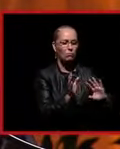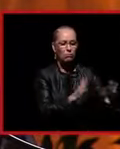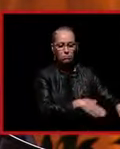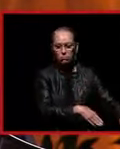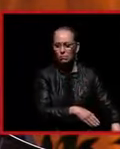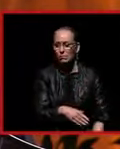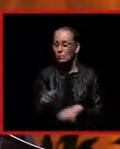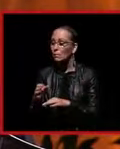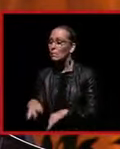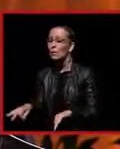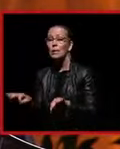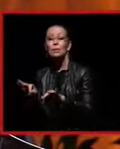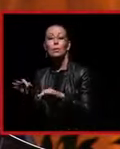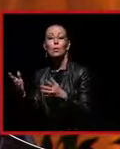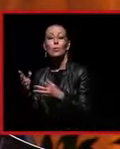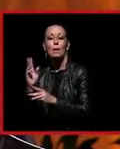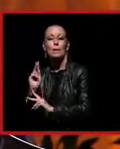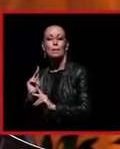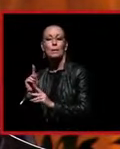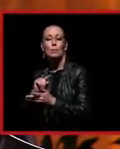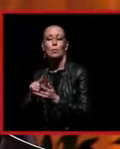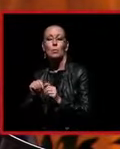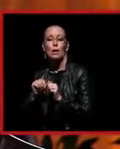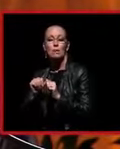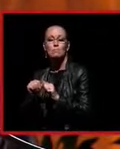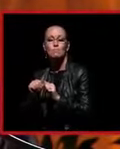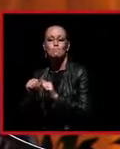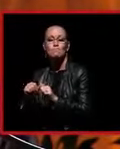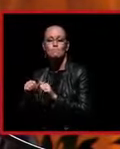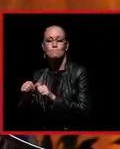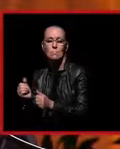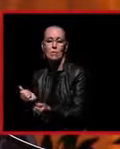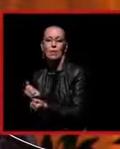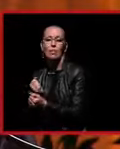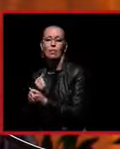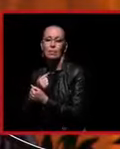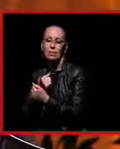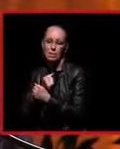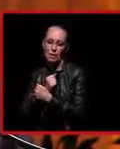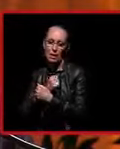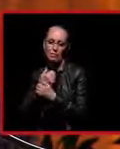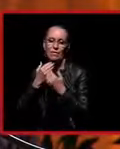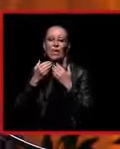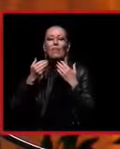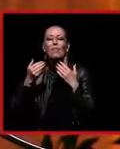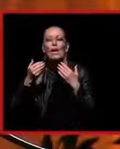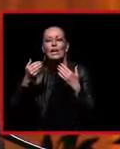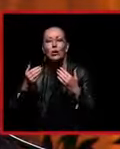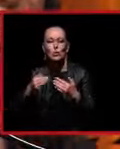people. What lasts is love. Thank you.